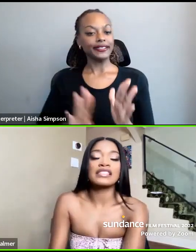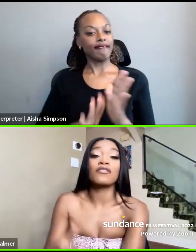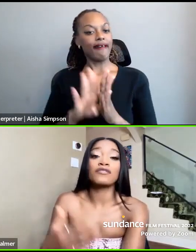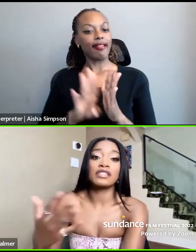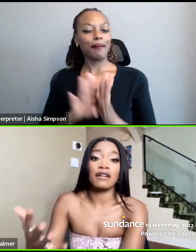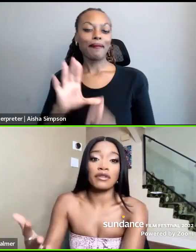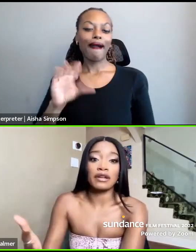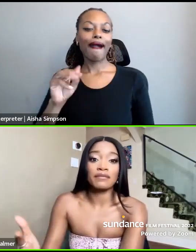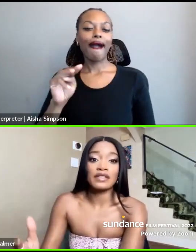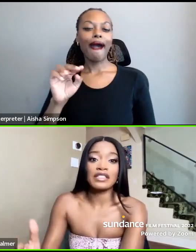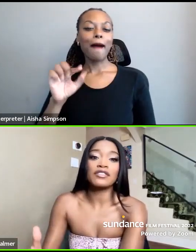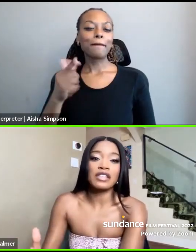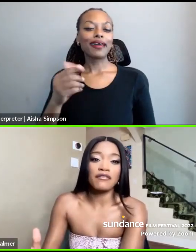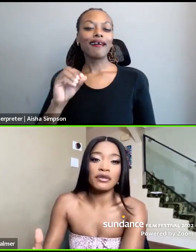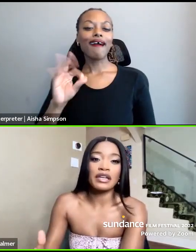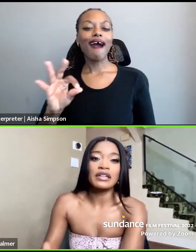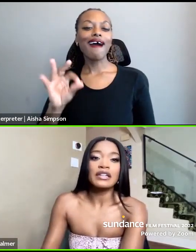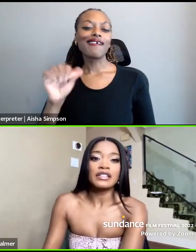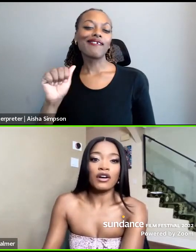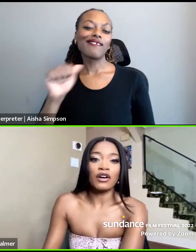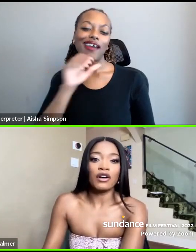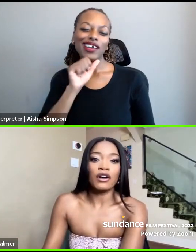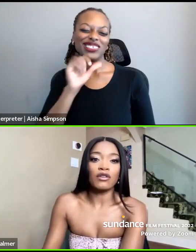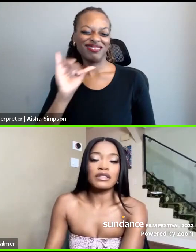like self-discovery,